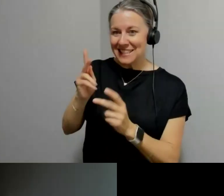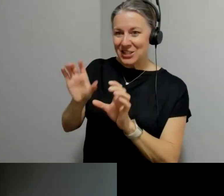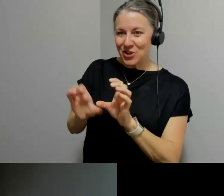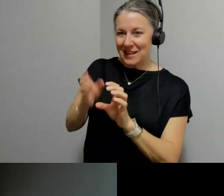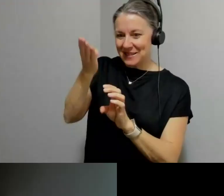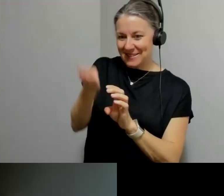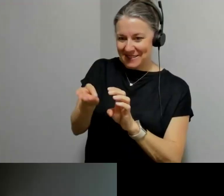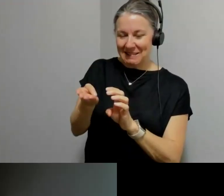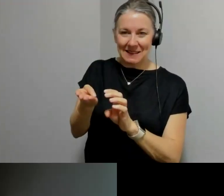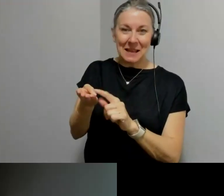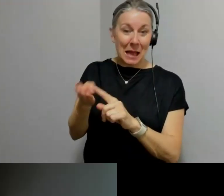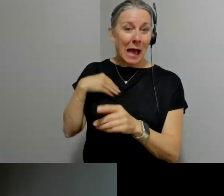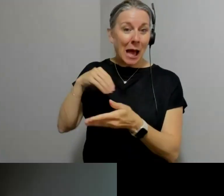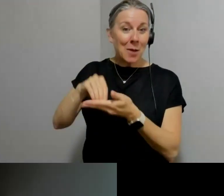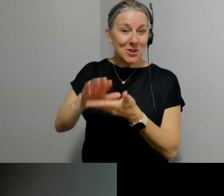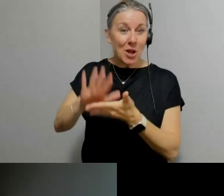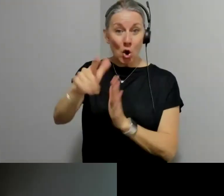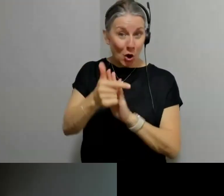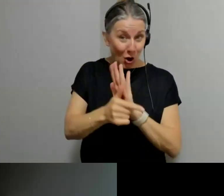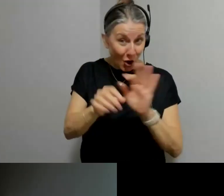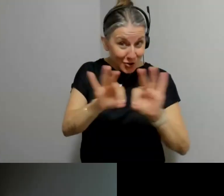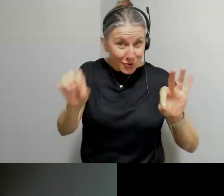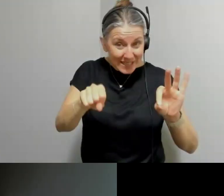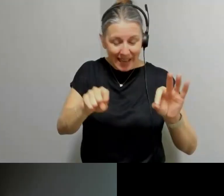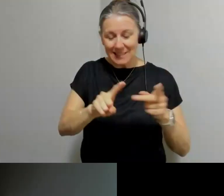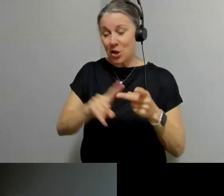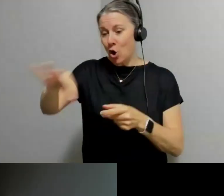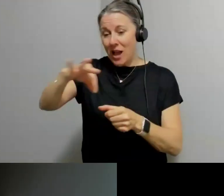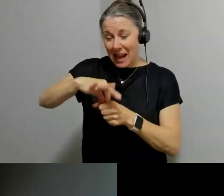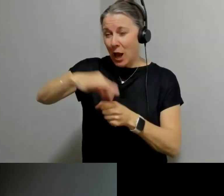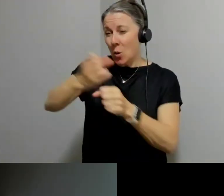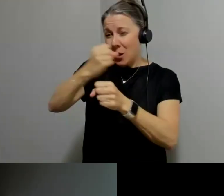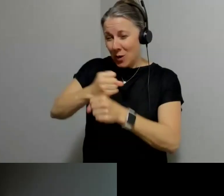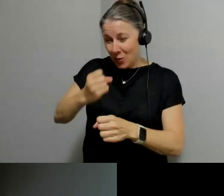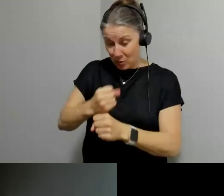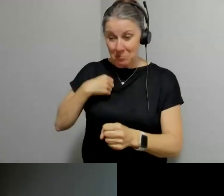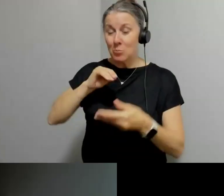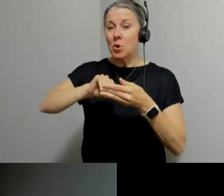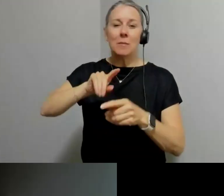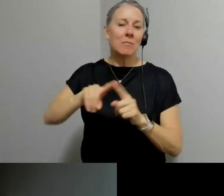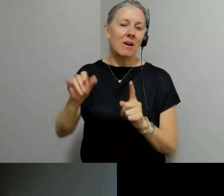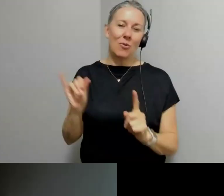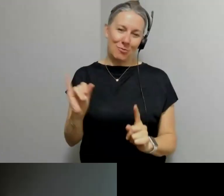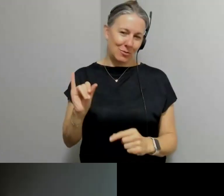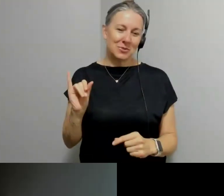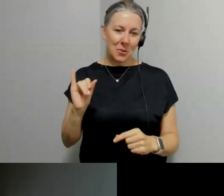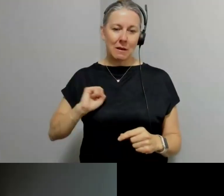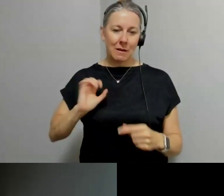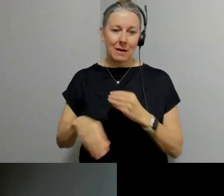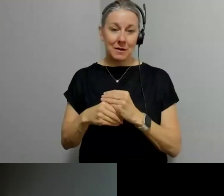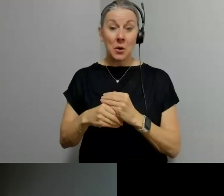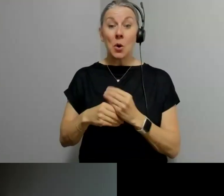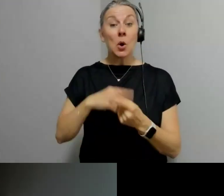not just her law degree in there and not just her elections in there, but the fact that when she actually gave